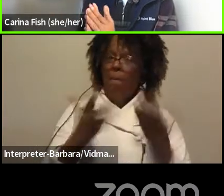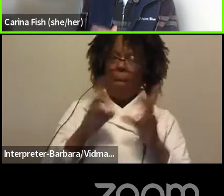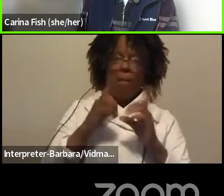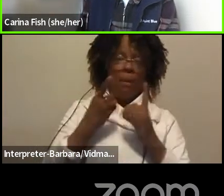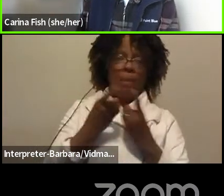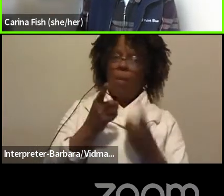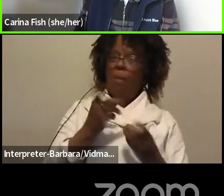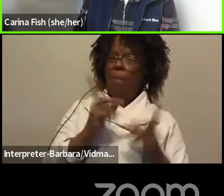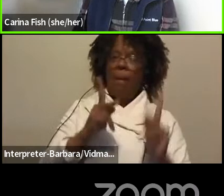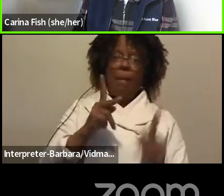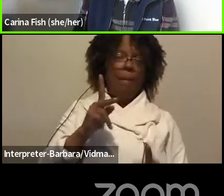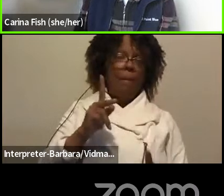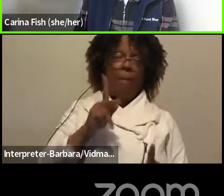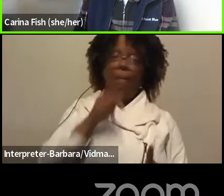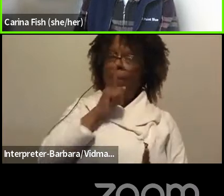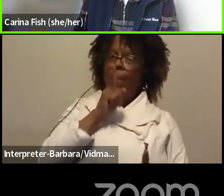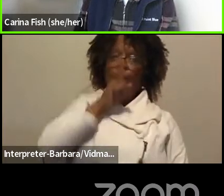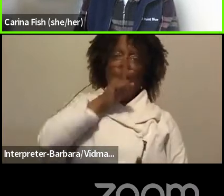way you're doing.